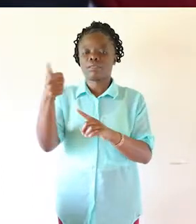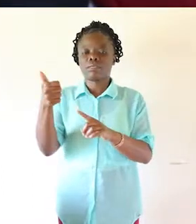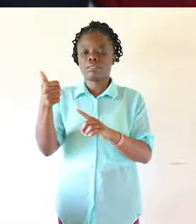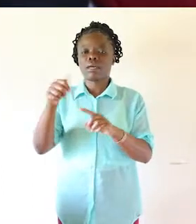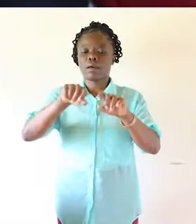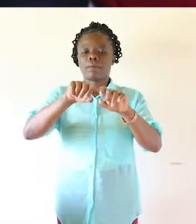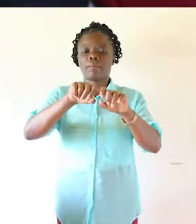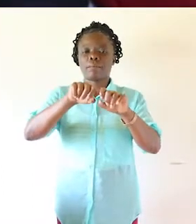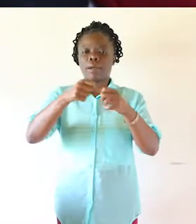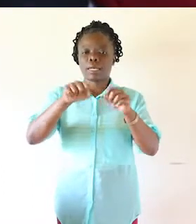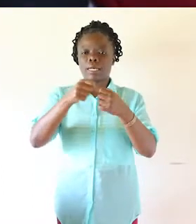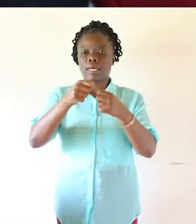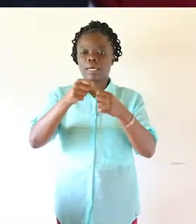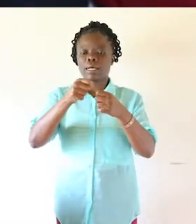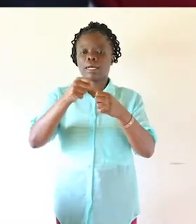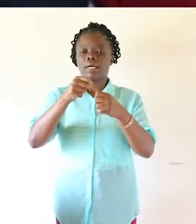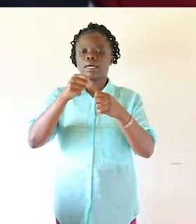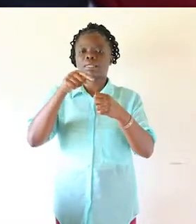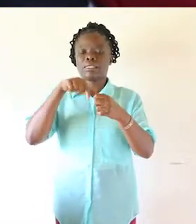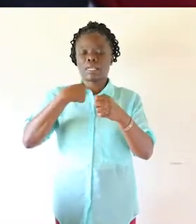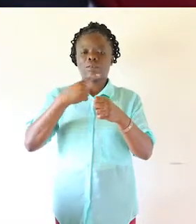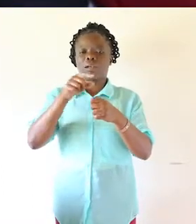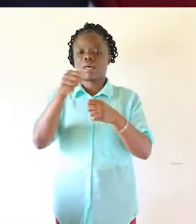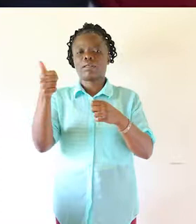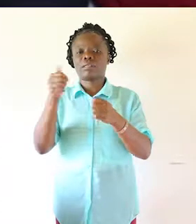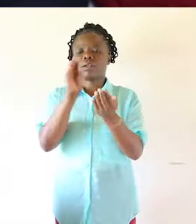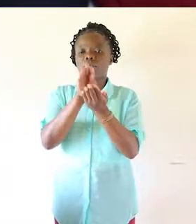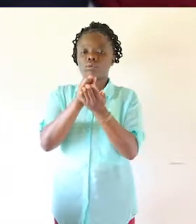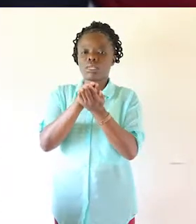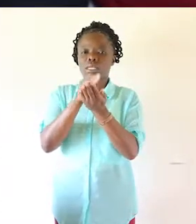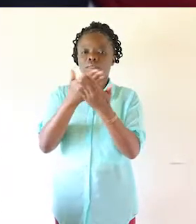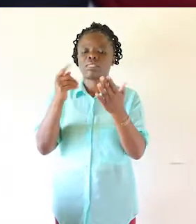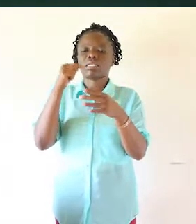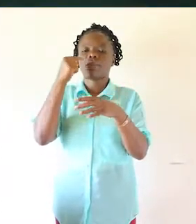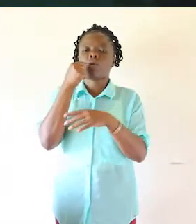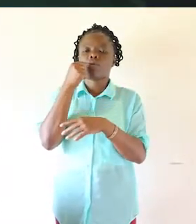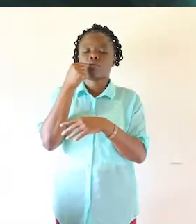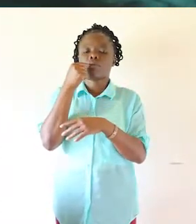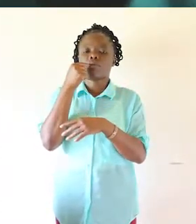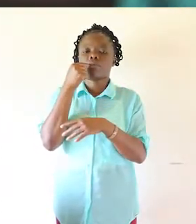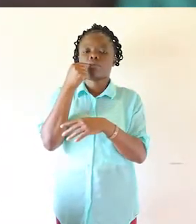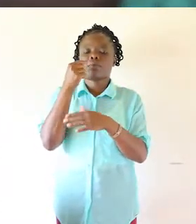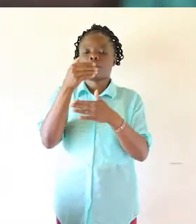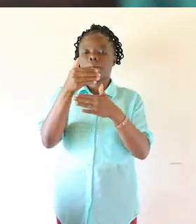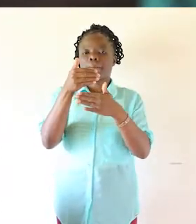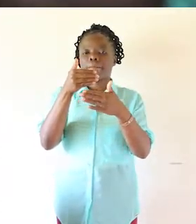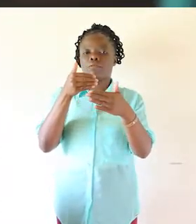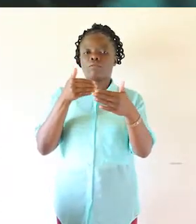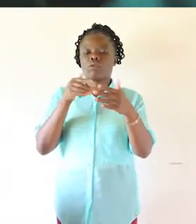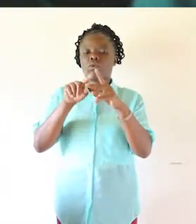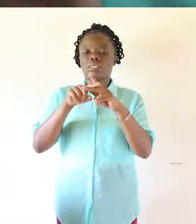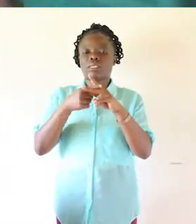others, pricking self or others, and putting things in the mouth. Now, before